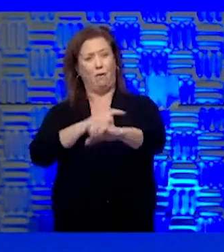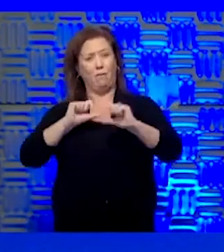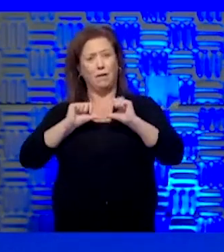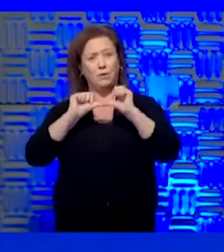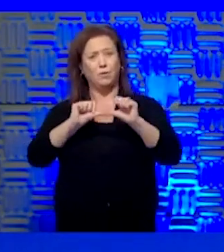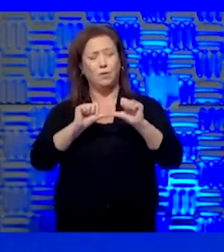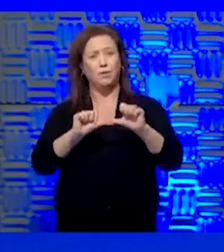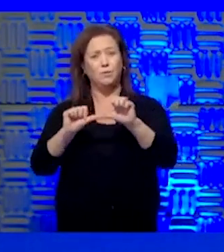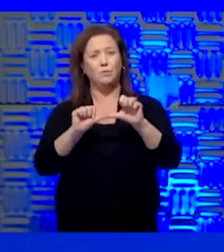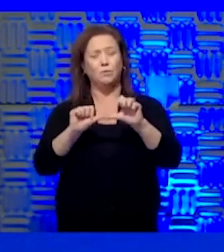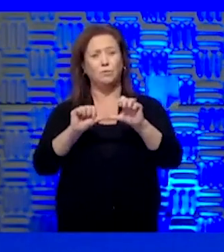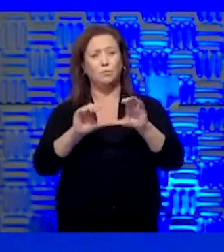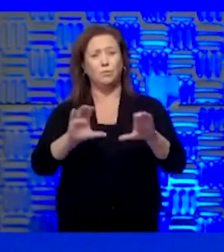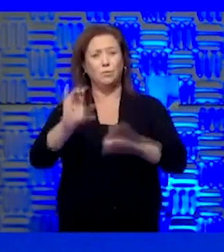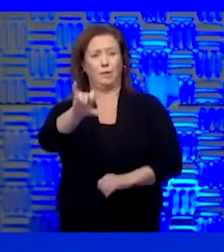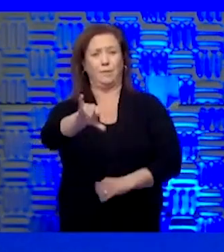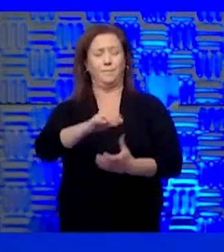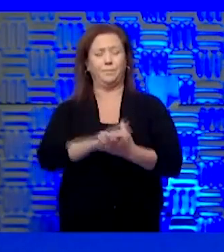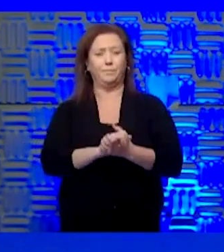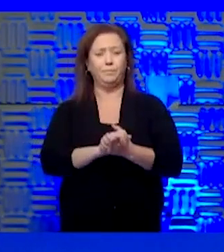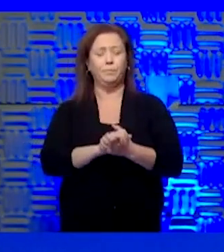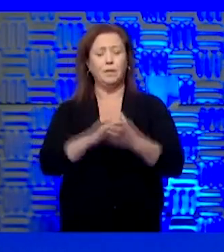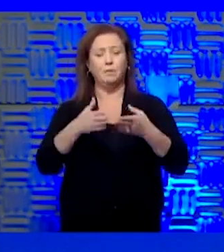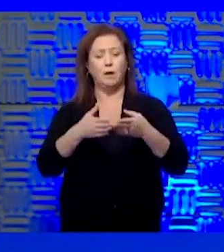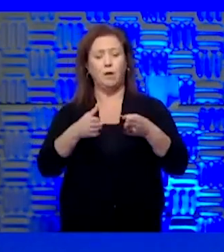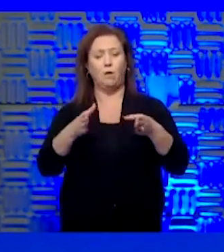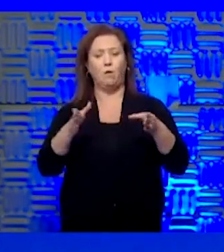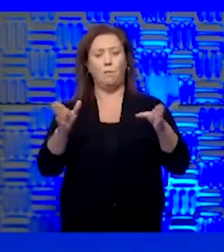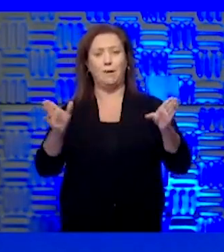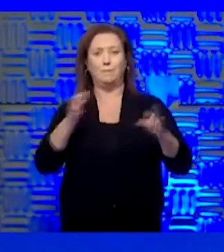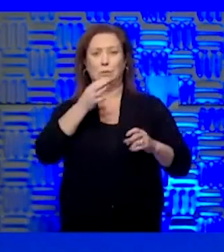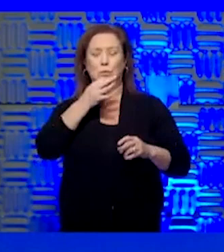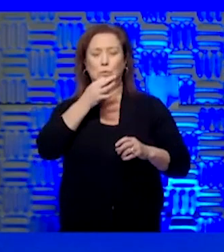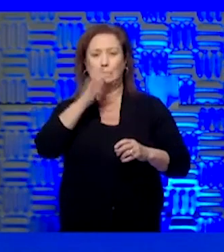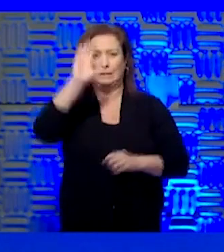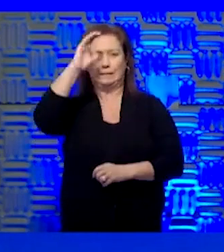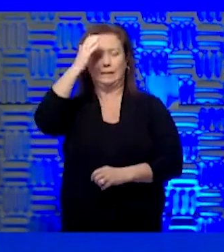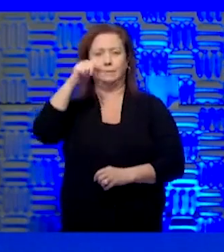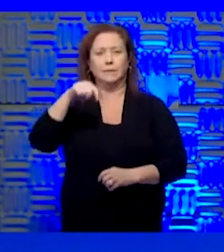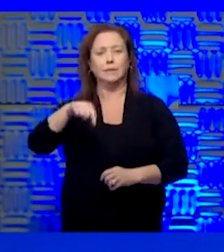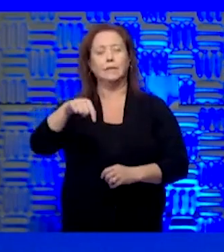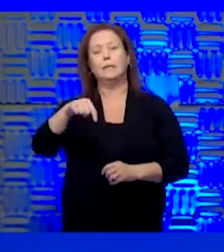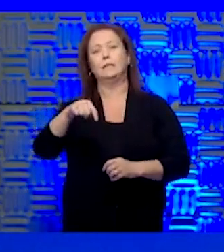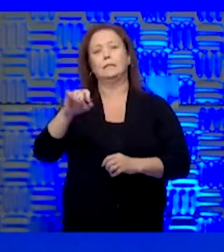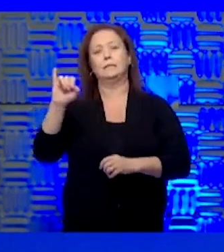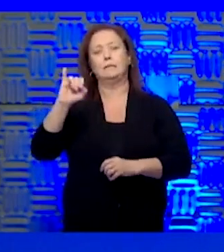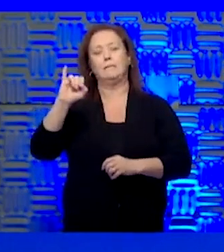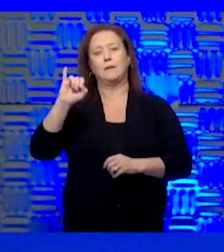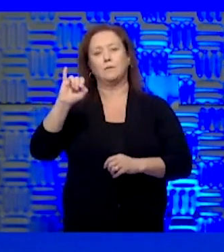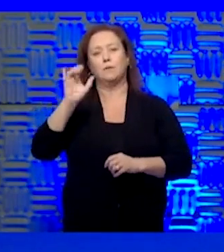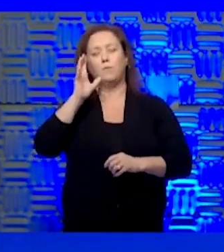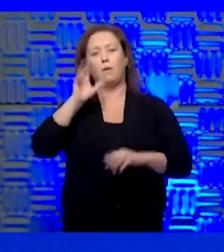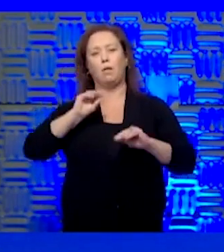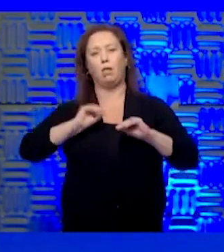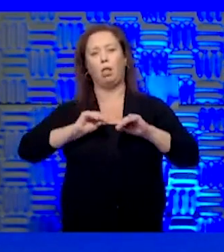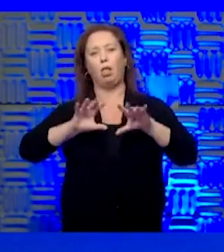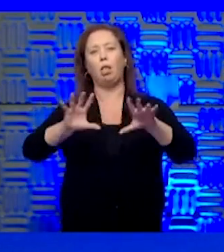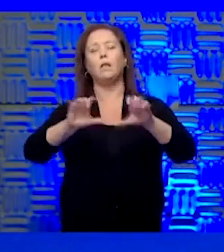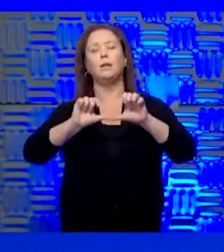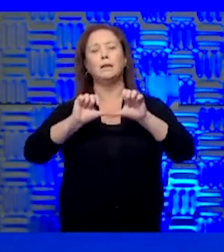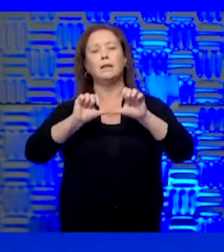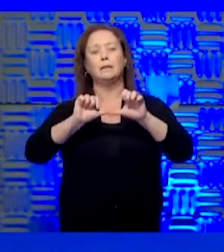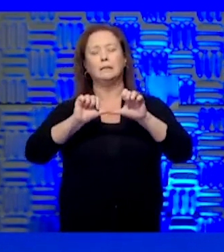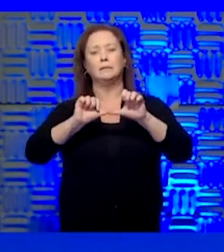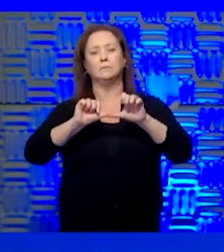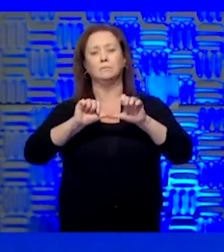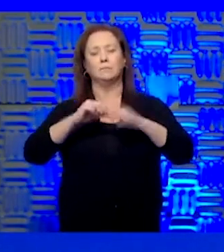Because especially as we seem to open up soon, this infection will probably be with us for some time. And